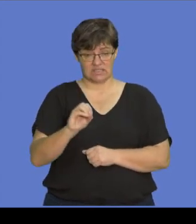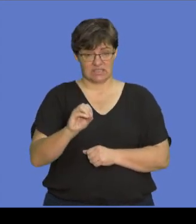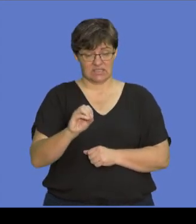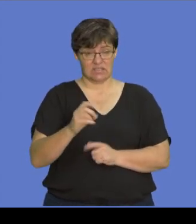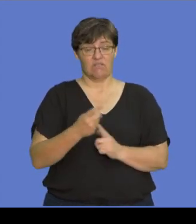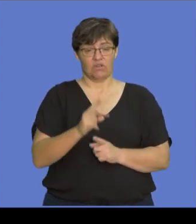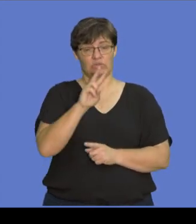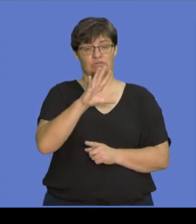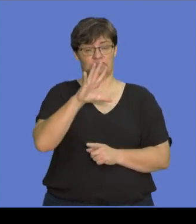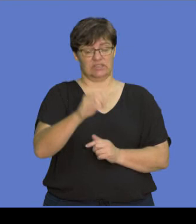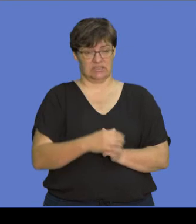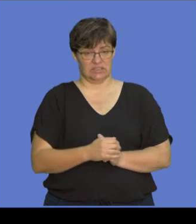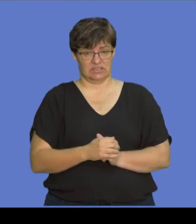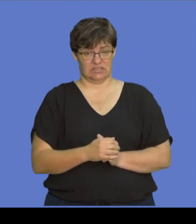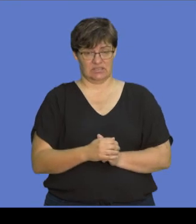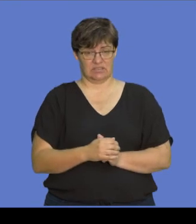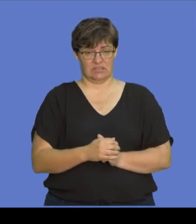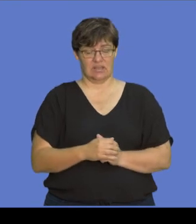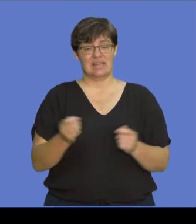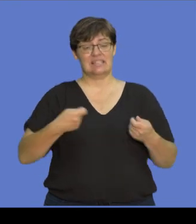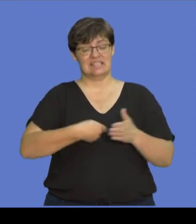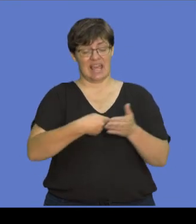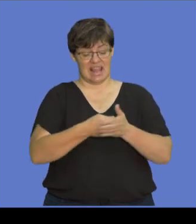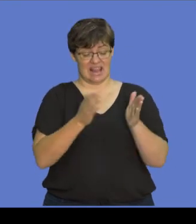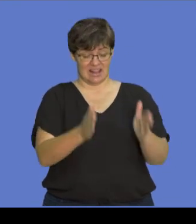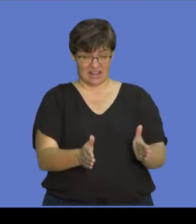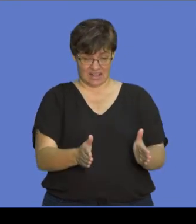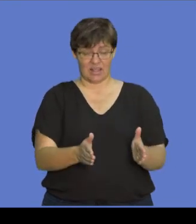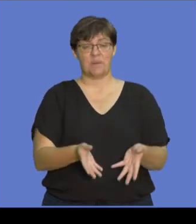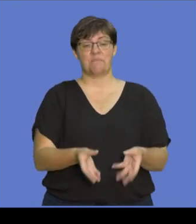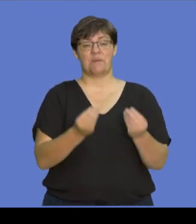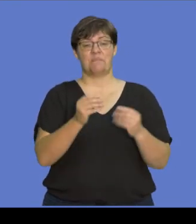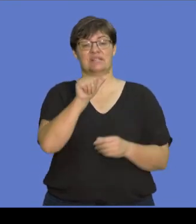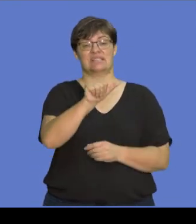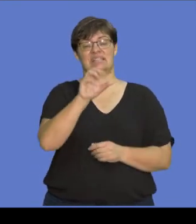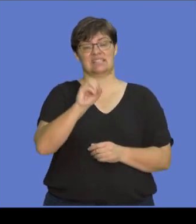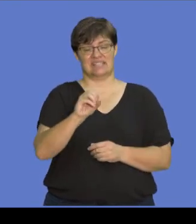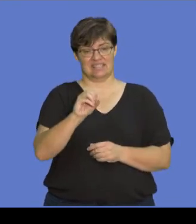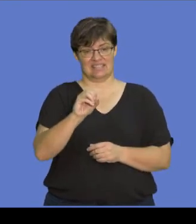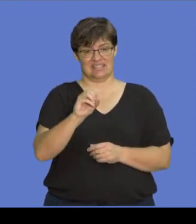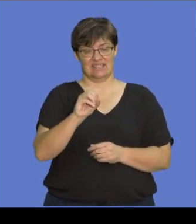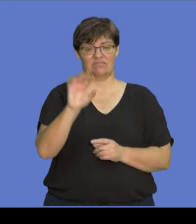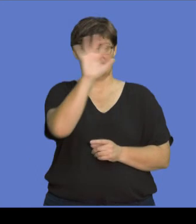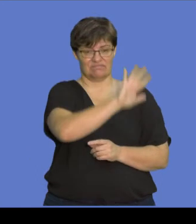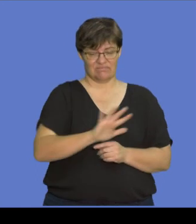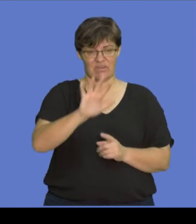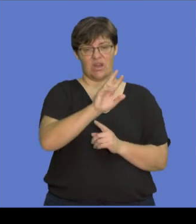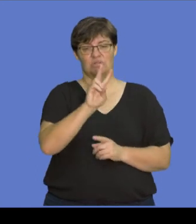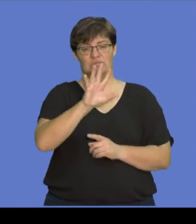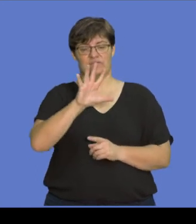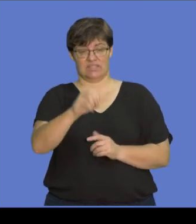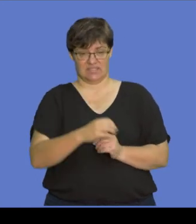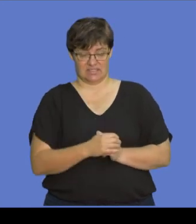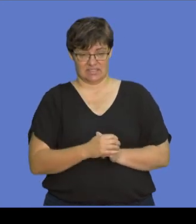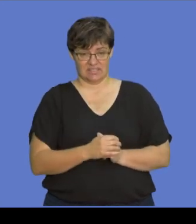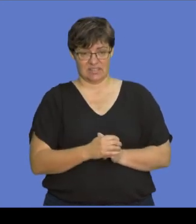of 250. And your sales department occupies 60 of the 250. So in that